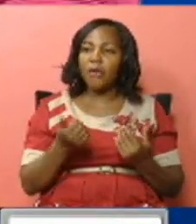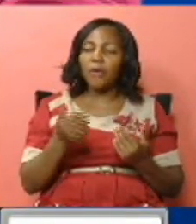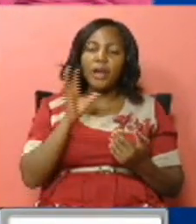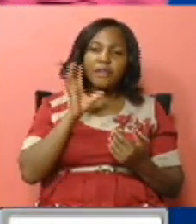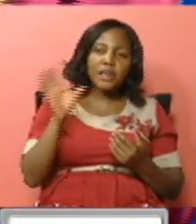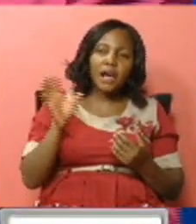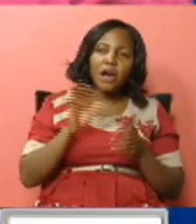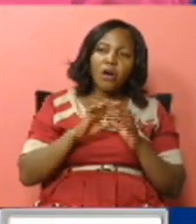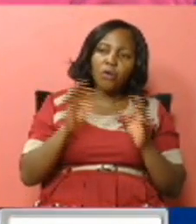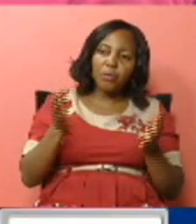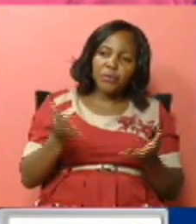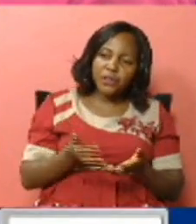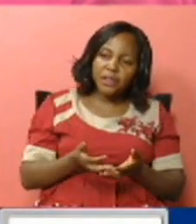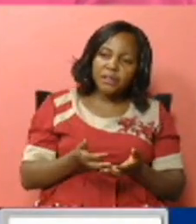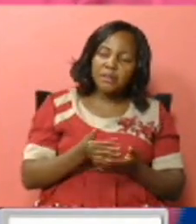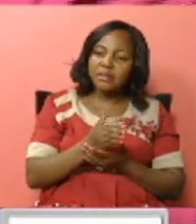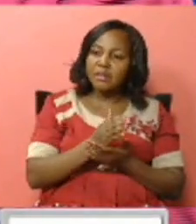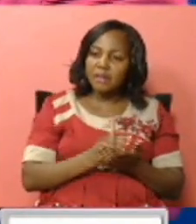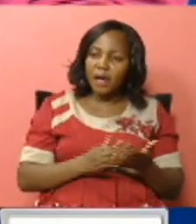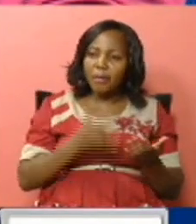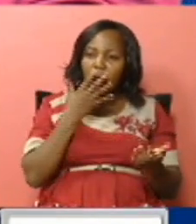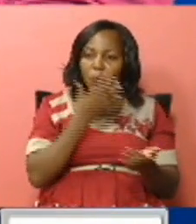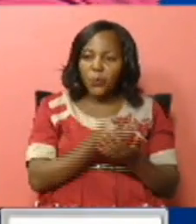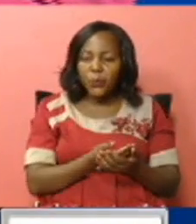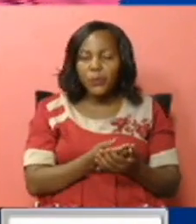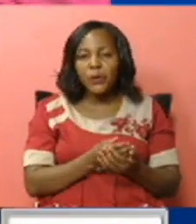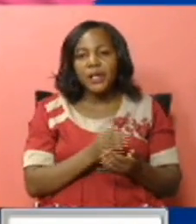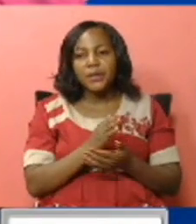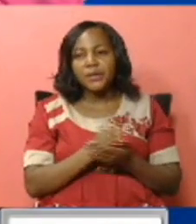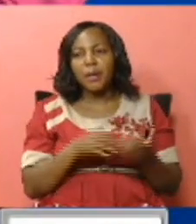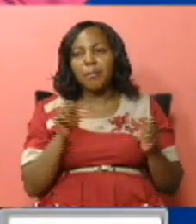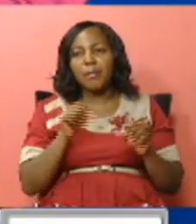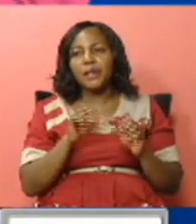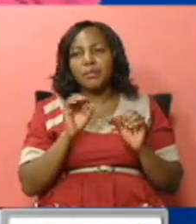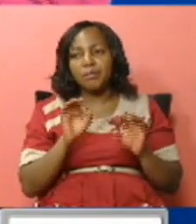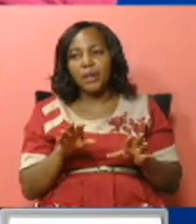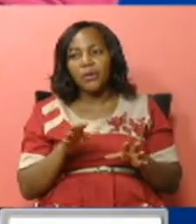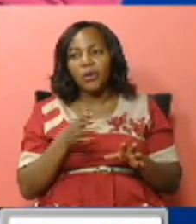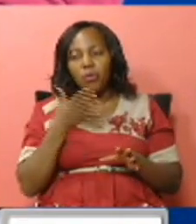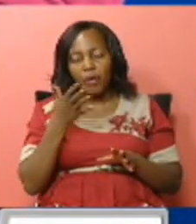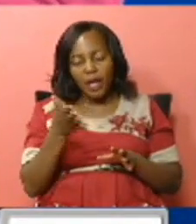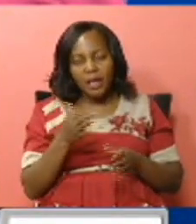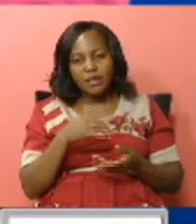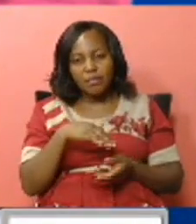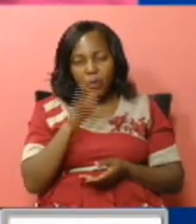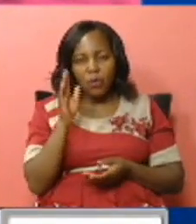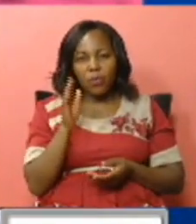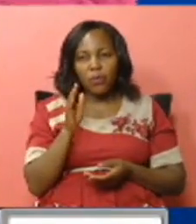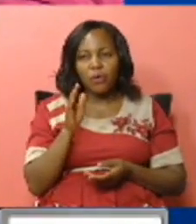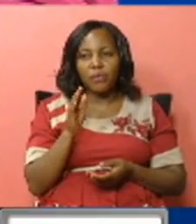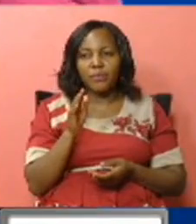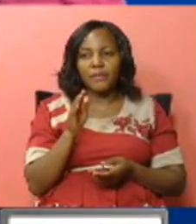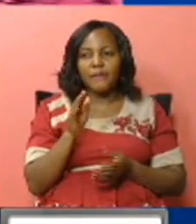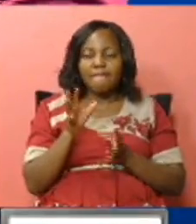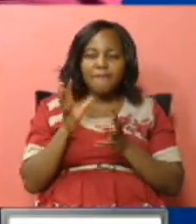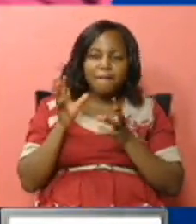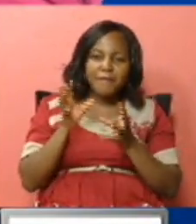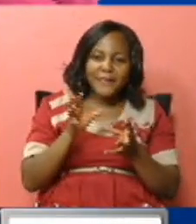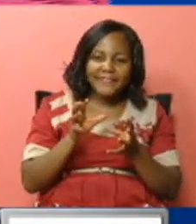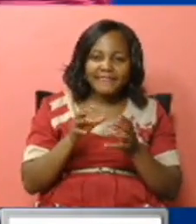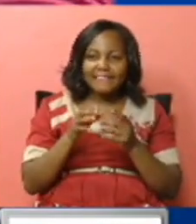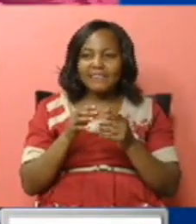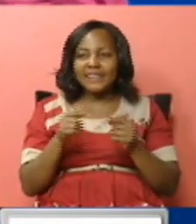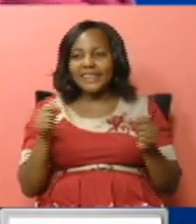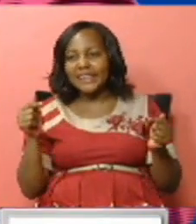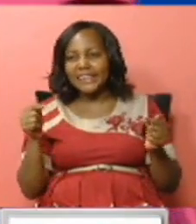some of the communities being very responsive. Some of the areas where we've had a lot of force